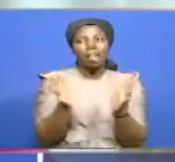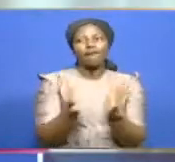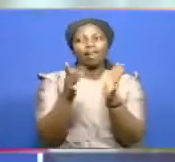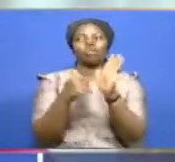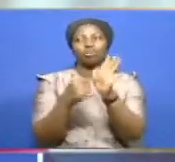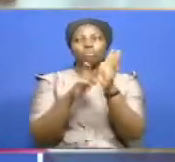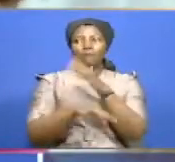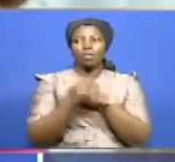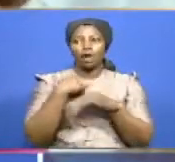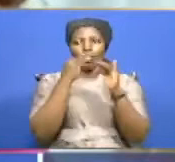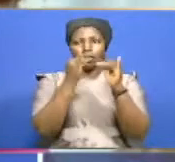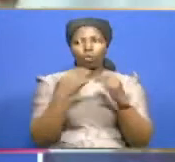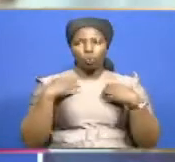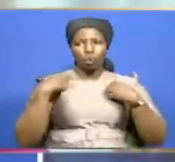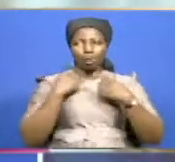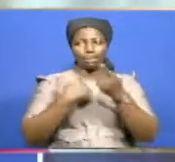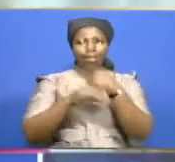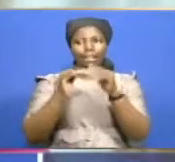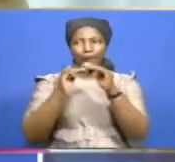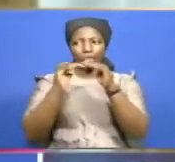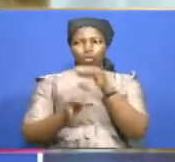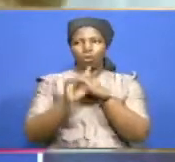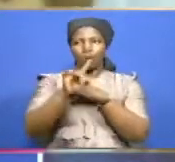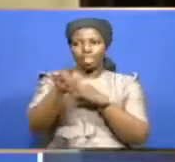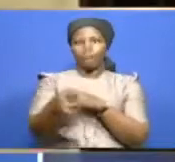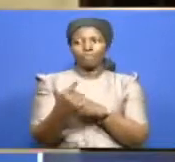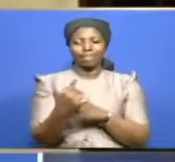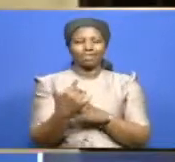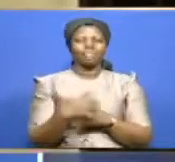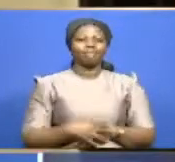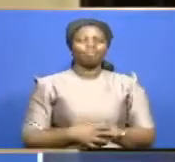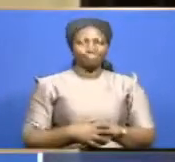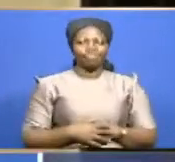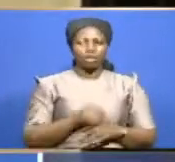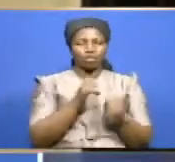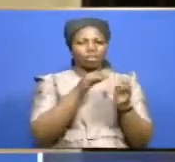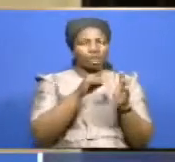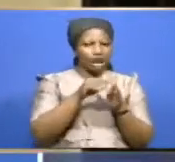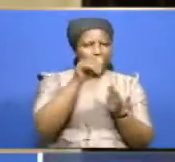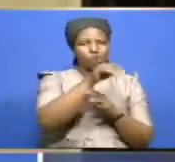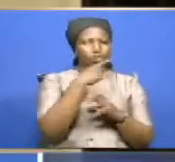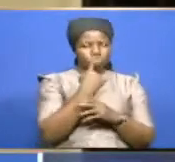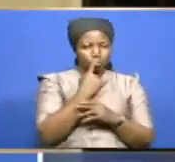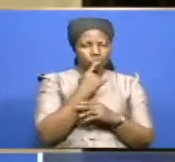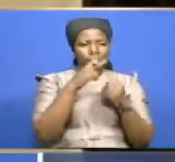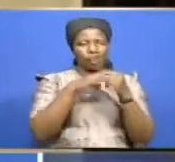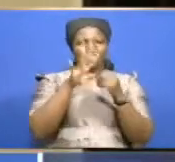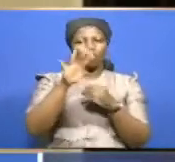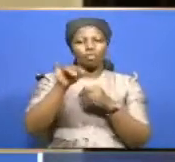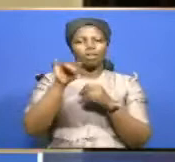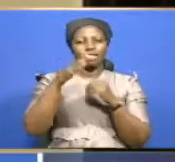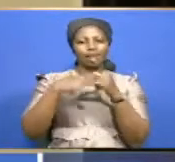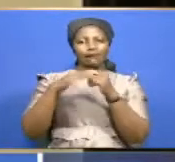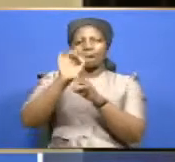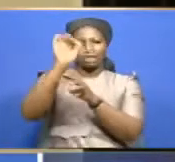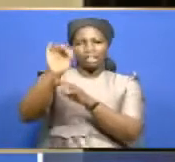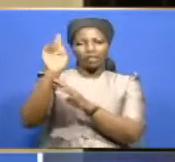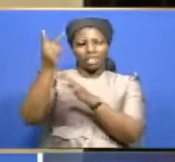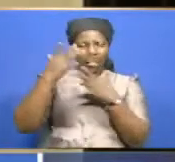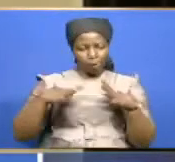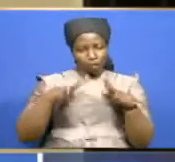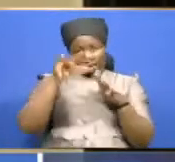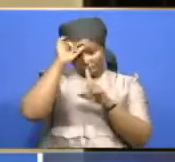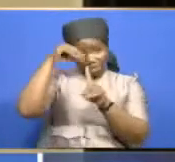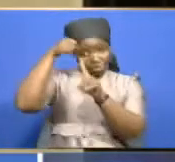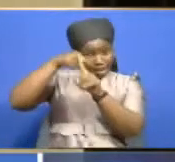clothes selling at less than 1,000 shillings and that are bought by 74.5% of Kenyan households. The government has been